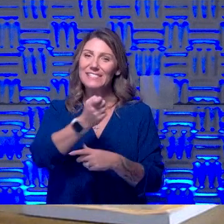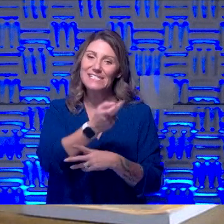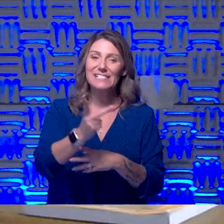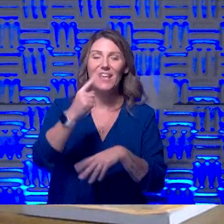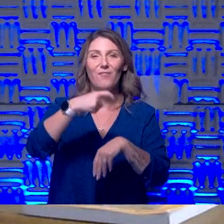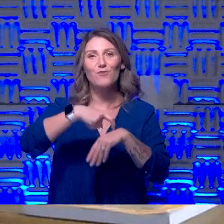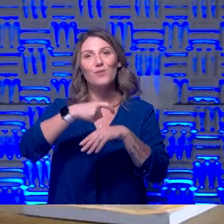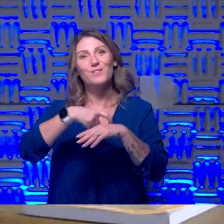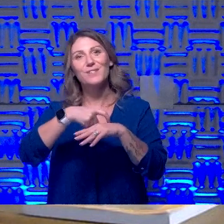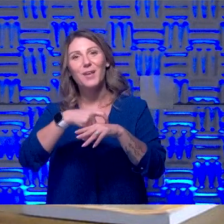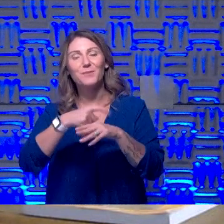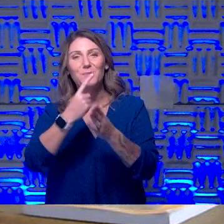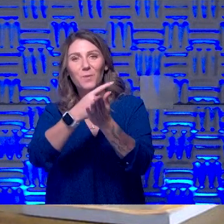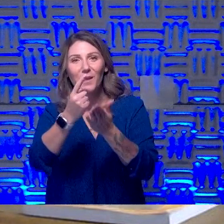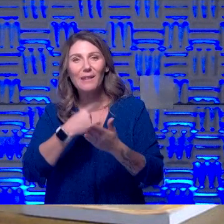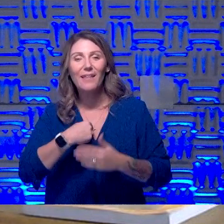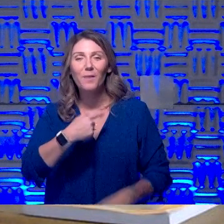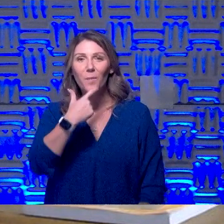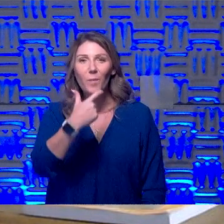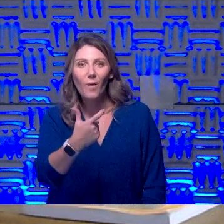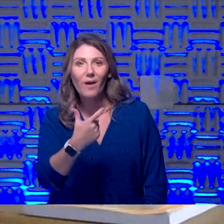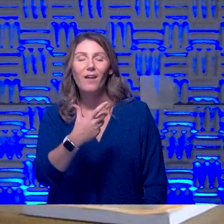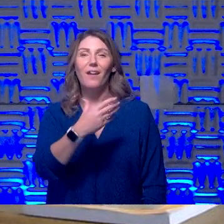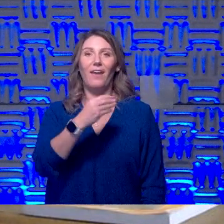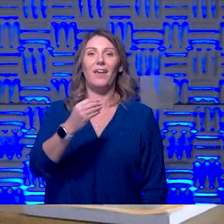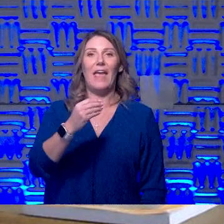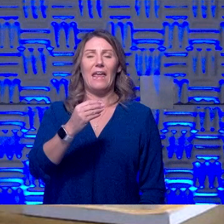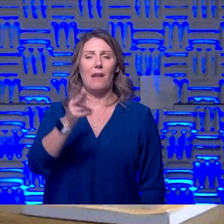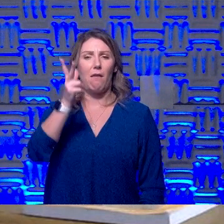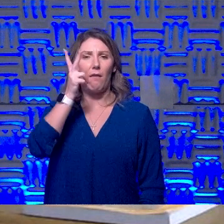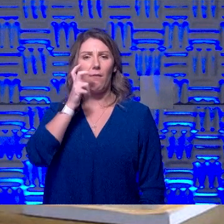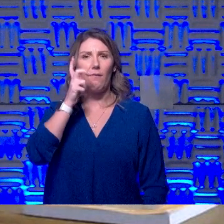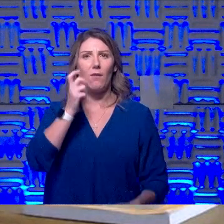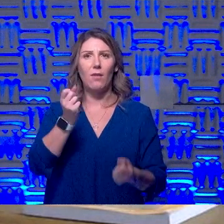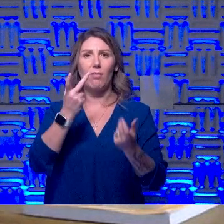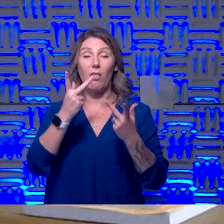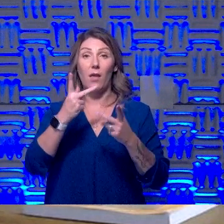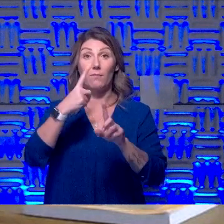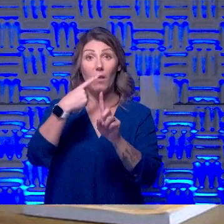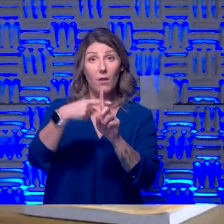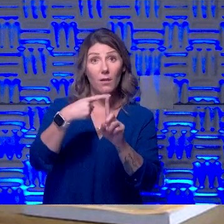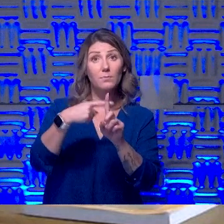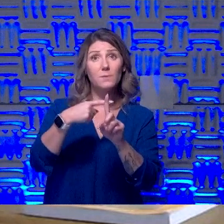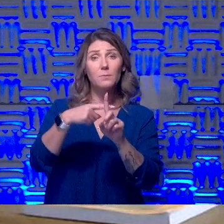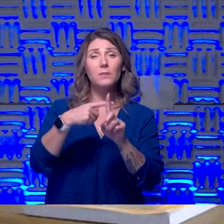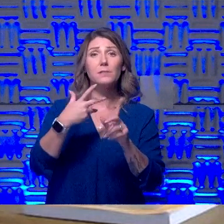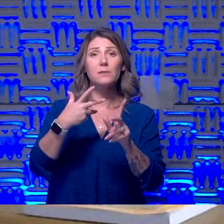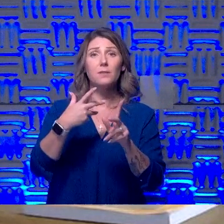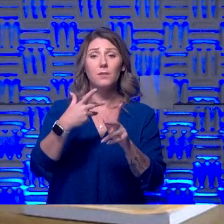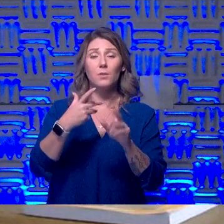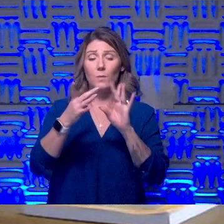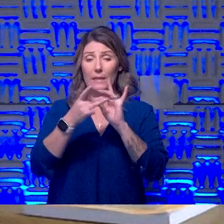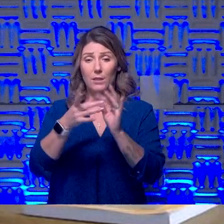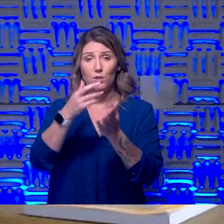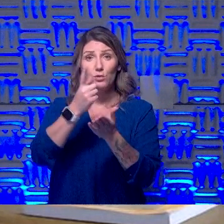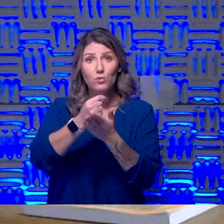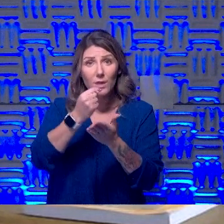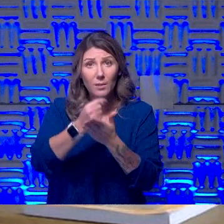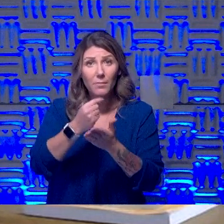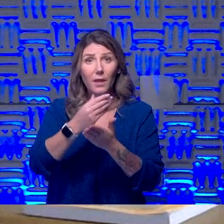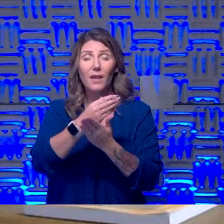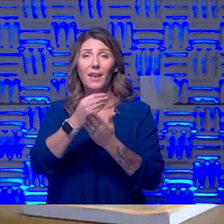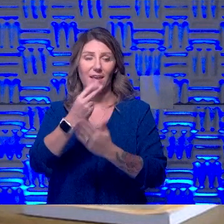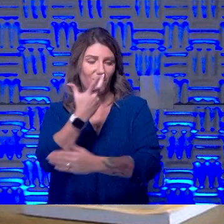week. I watch this, and I do hear a lot of optimism about treatment and